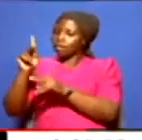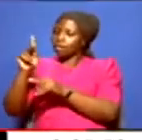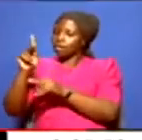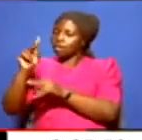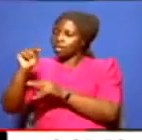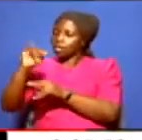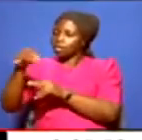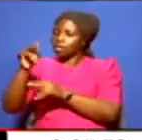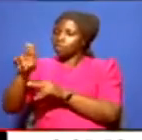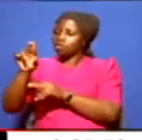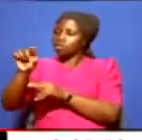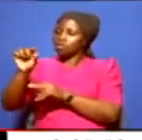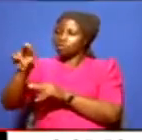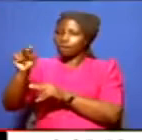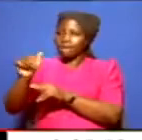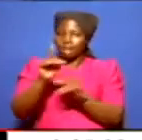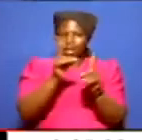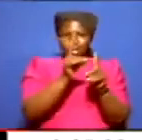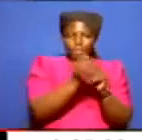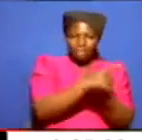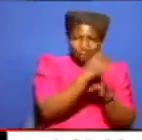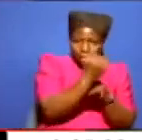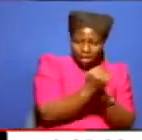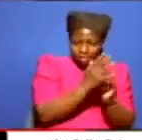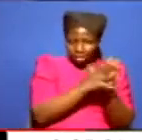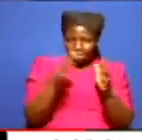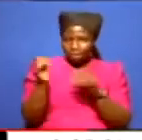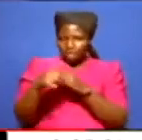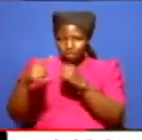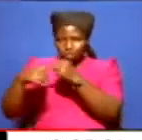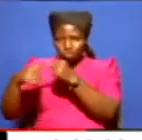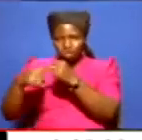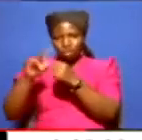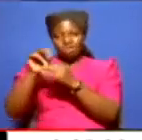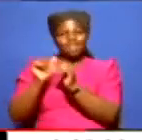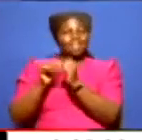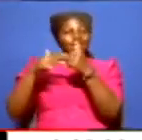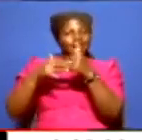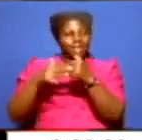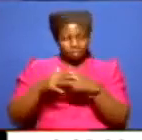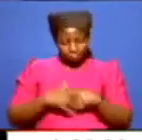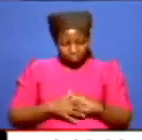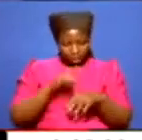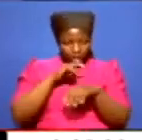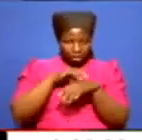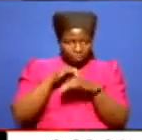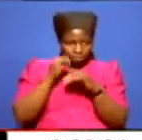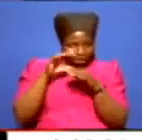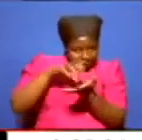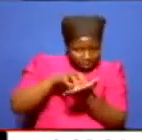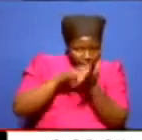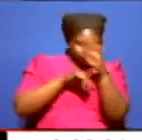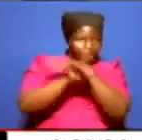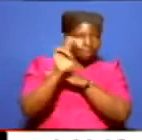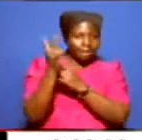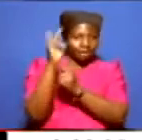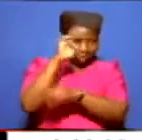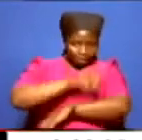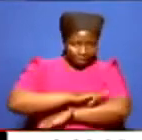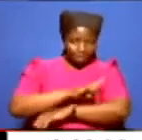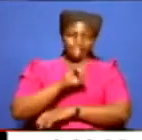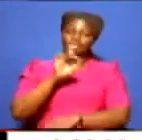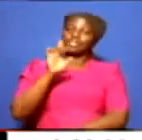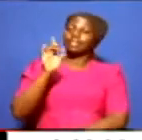May 1st and June 7th, 2019. When the trial entered its second day, Director of Criminal